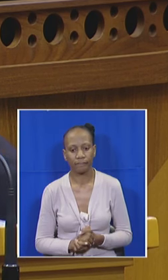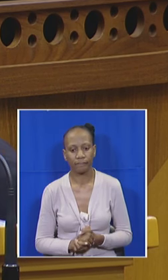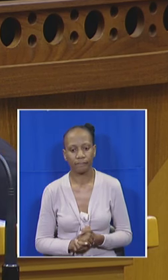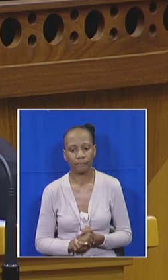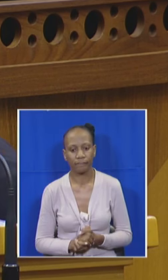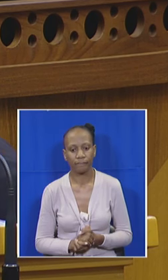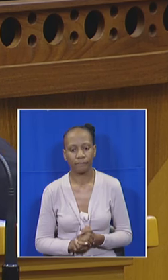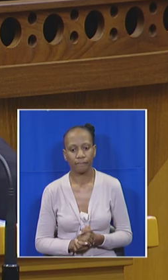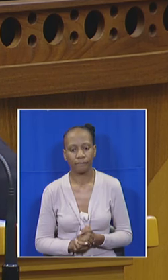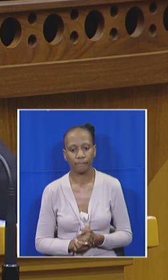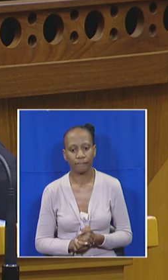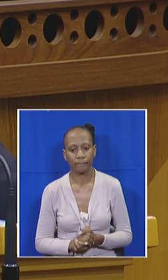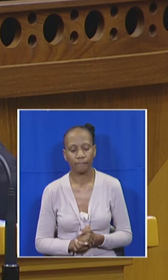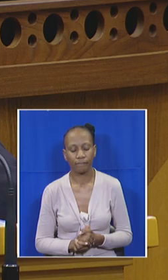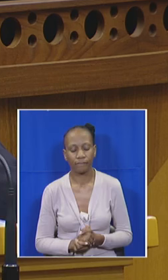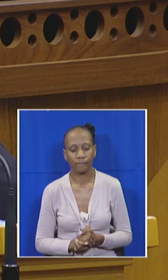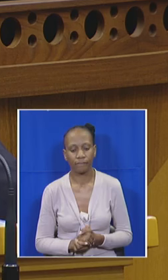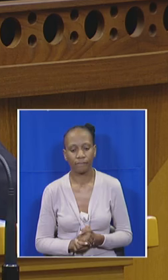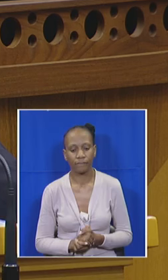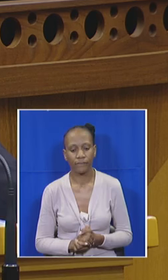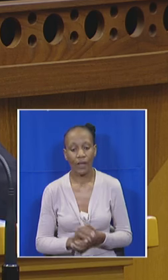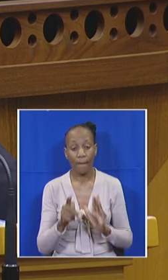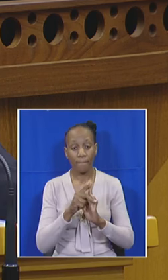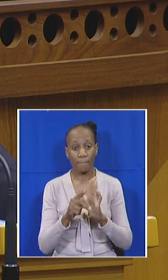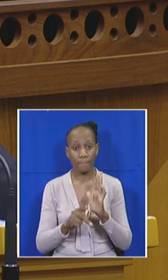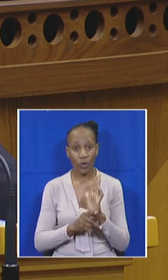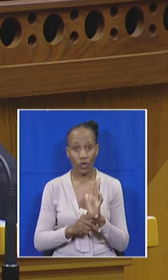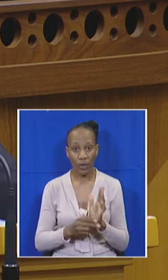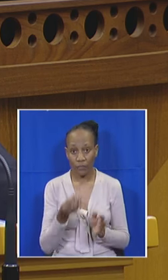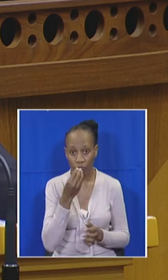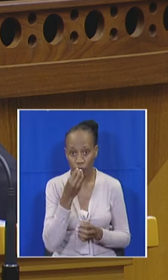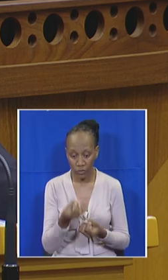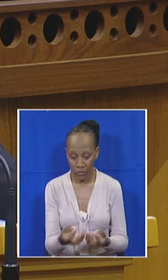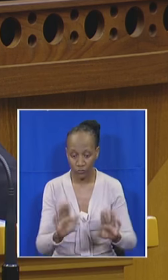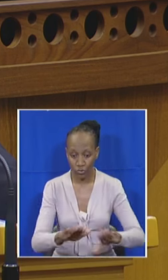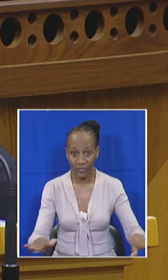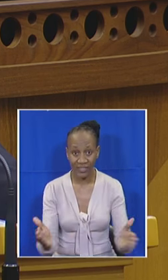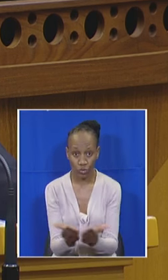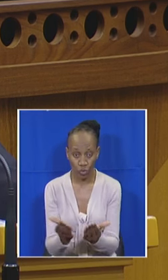Uhlelo lokuphekela izingane ezikoleni